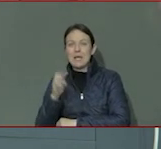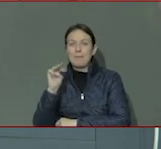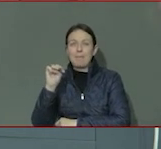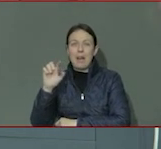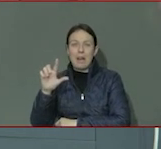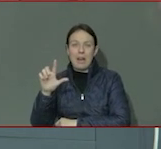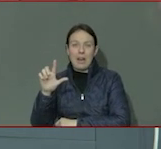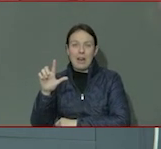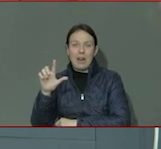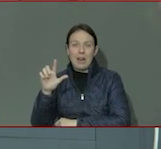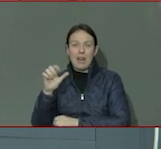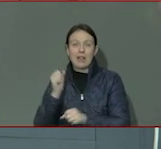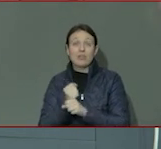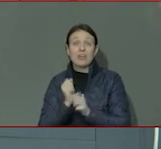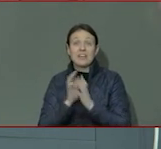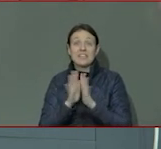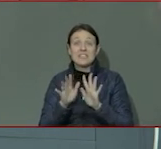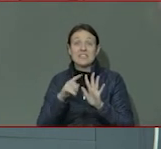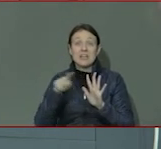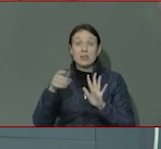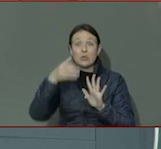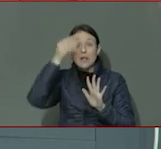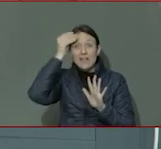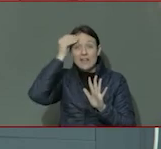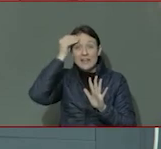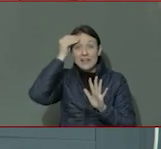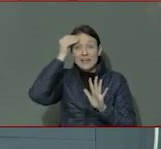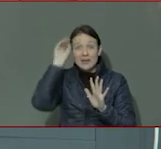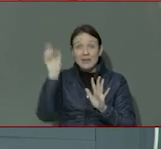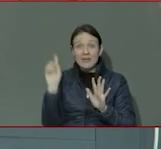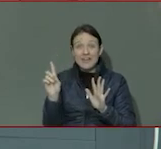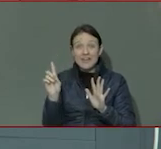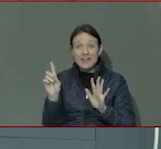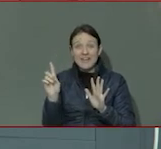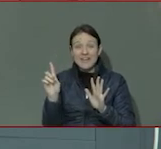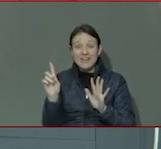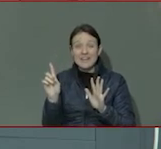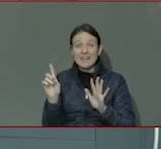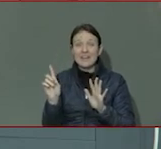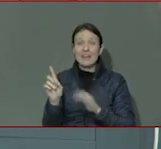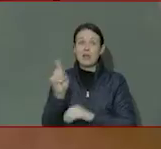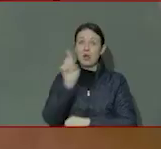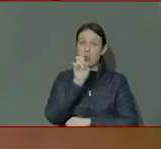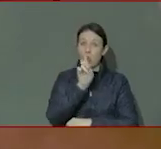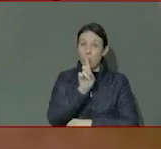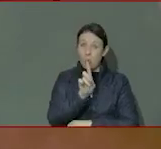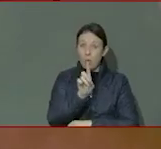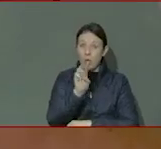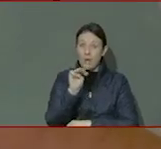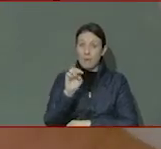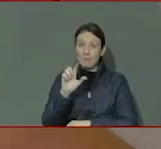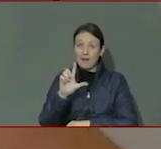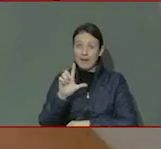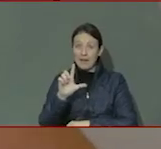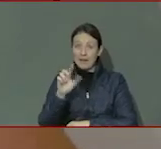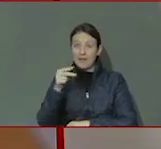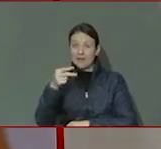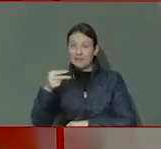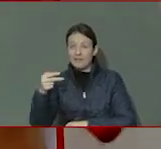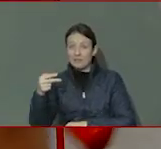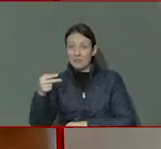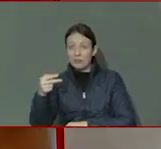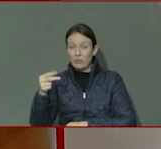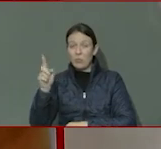And in grade 10, you learned what? You learned that 1 milliliters is the same as 1